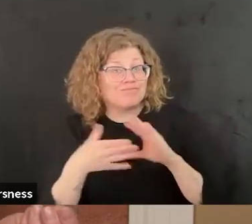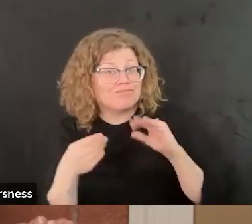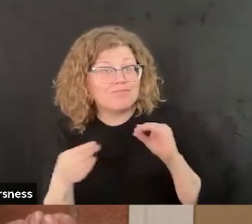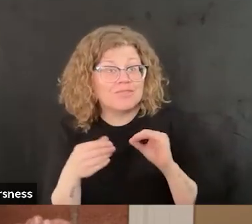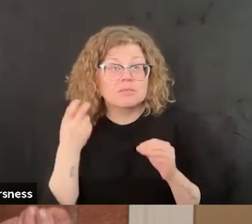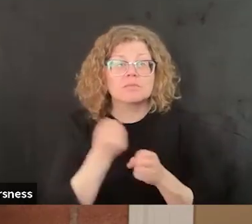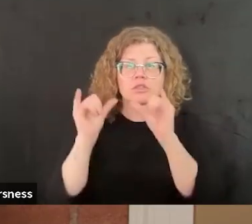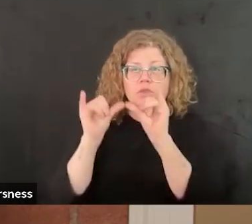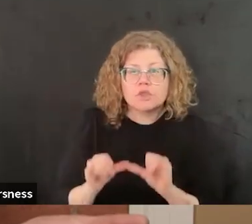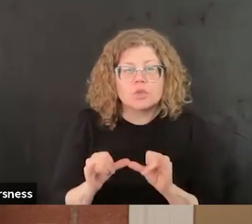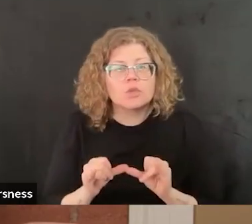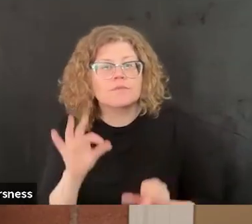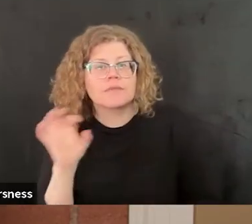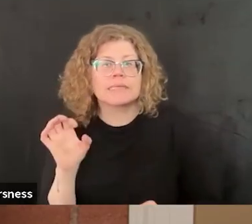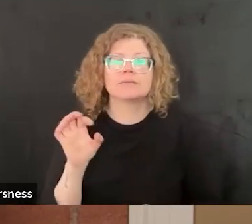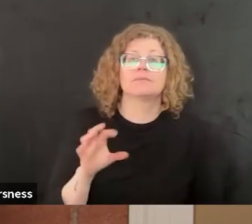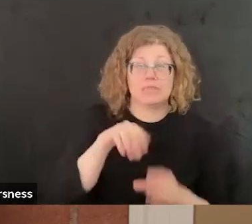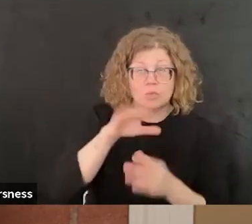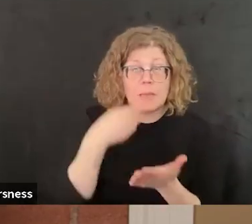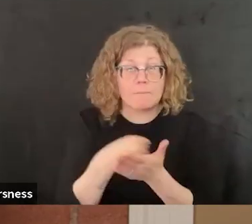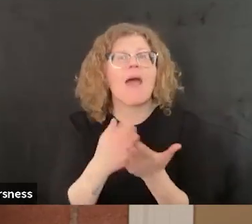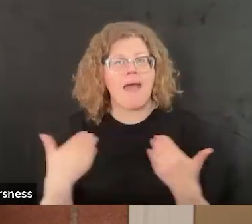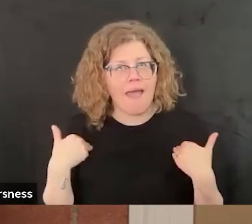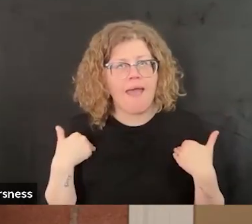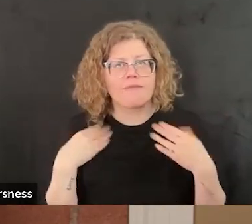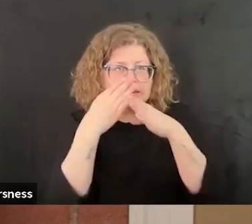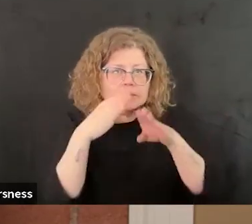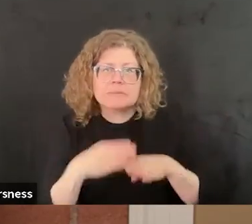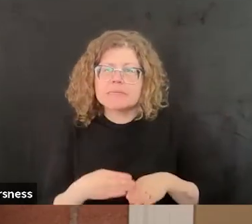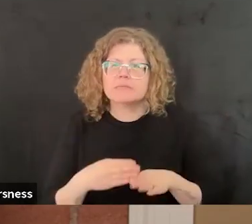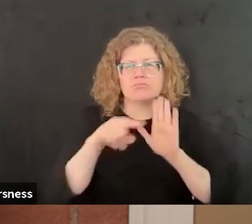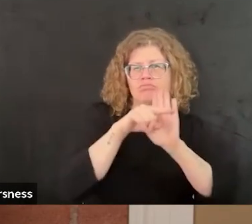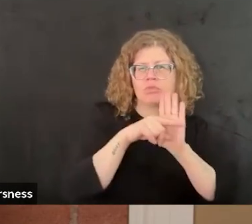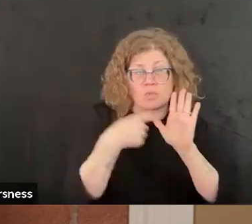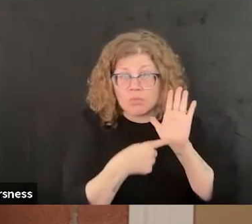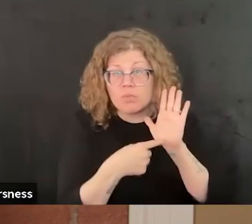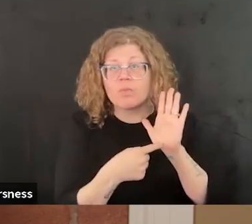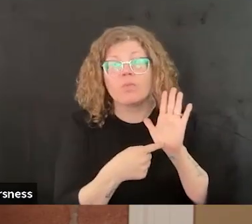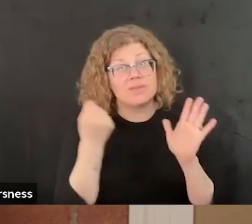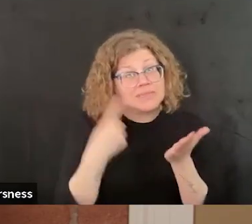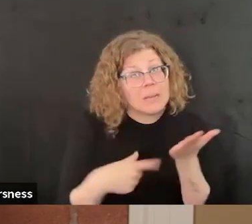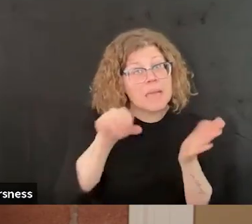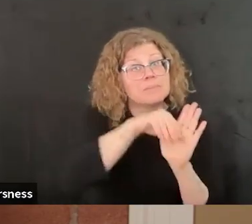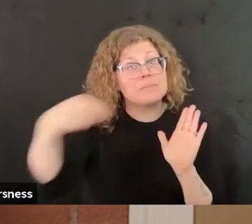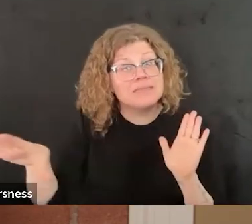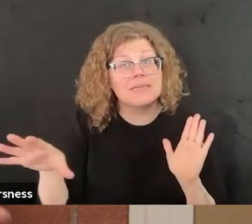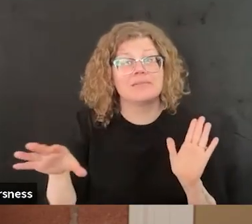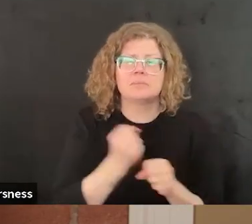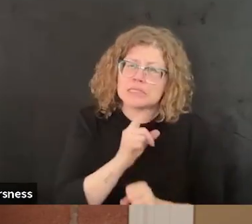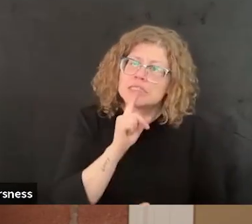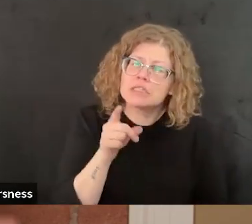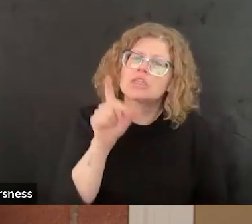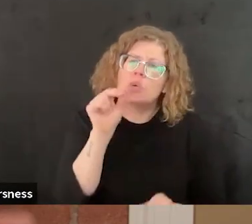and design consultation fees. So we do have a line item for that in your budget. But I just want to flag that engineering fees can be quite expensive. So you